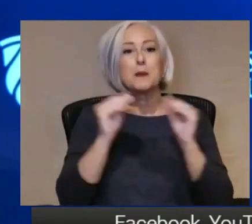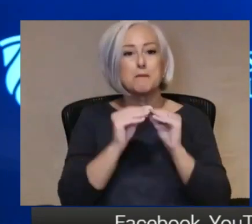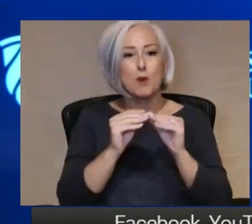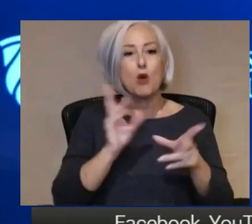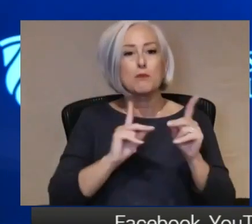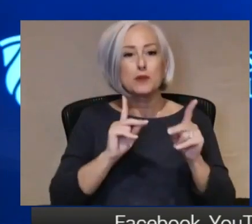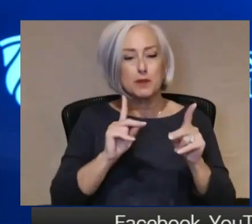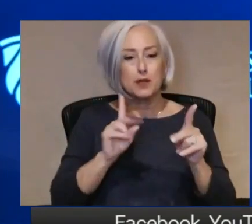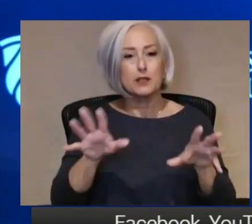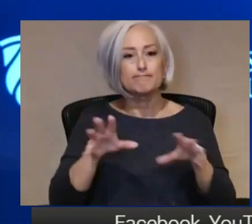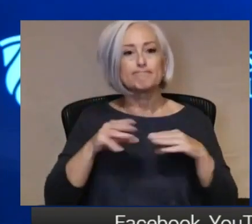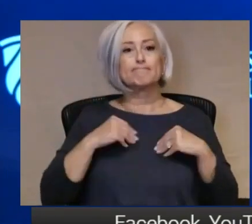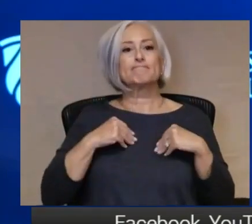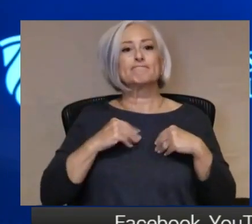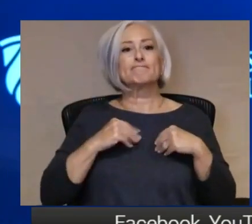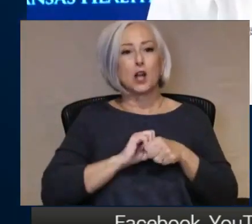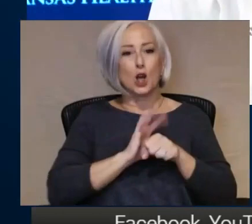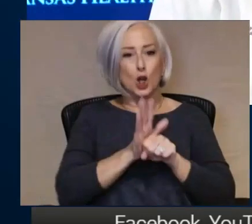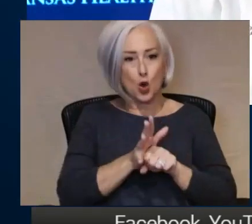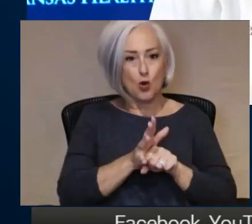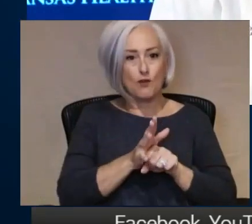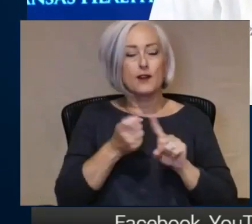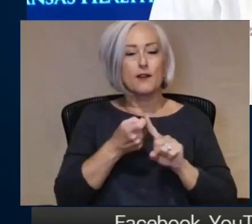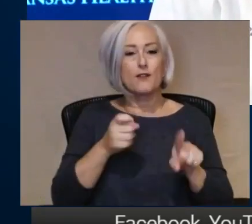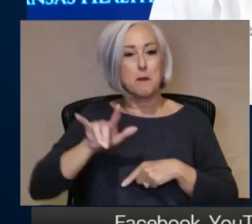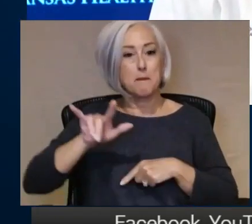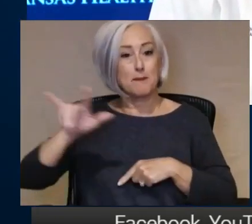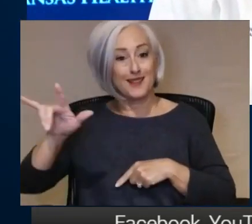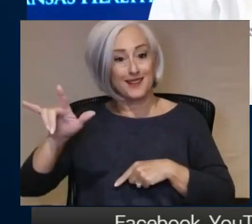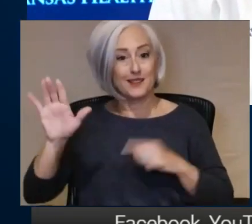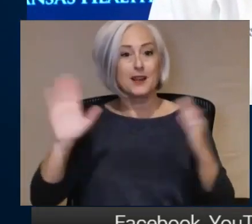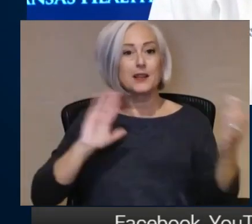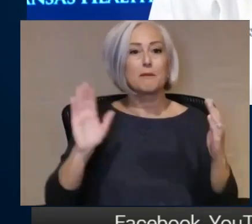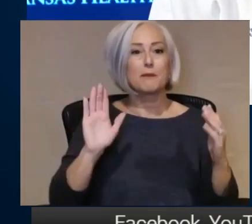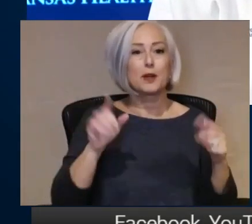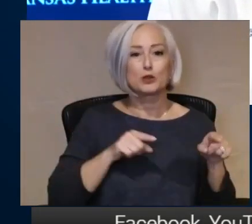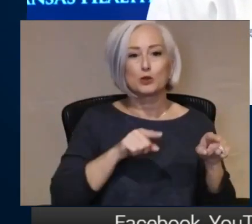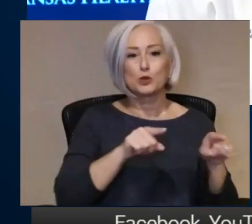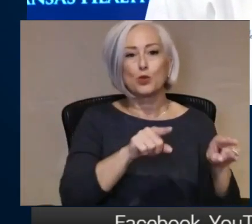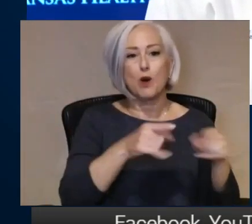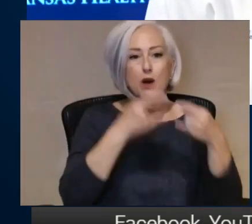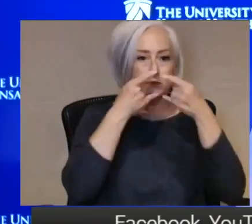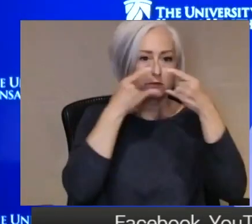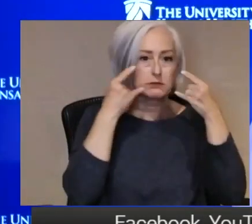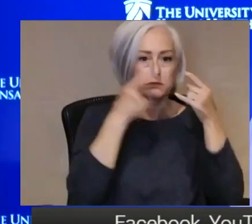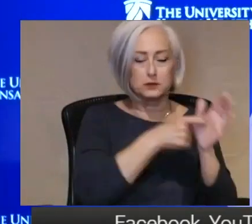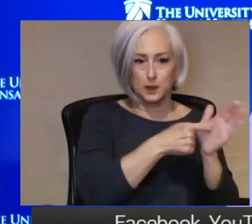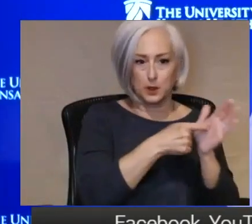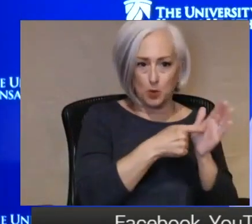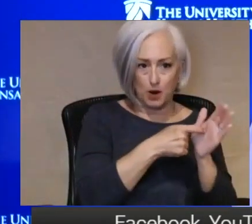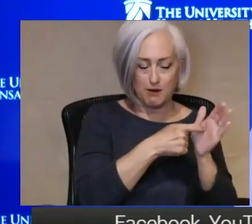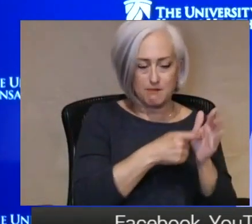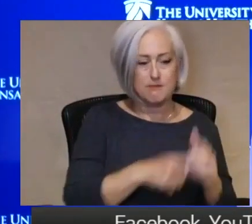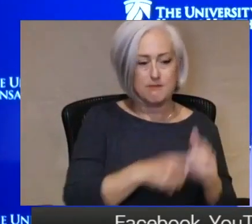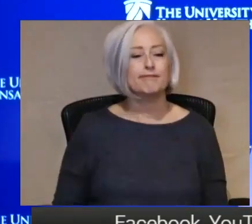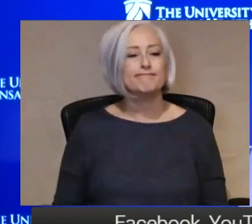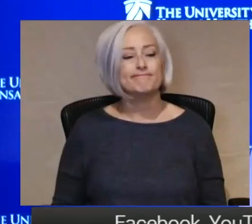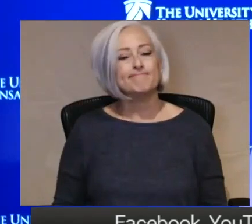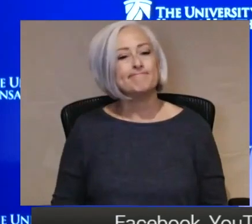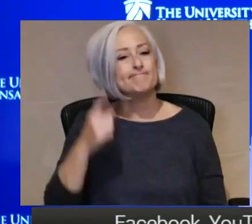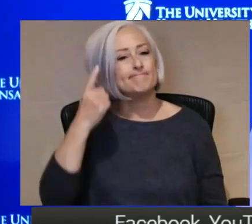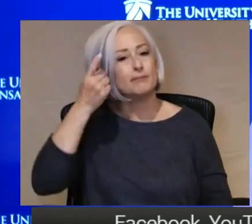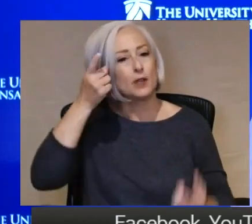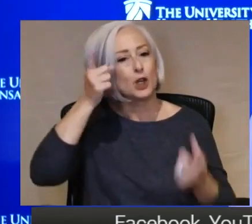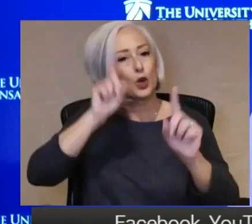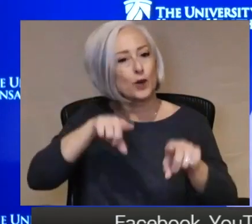than we have currently when people are masked up. Yeah, I think that's completely right, Steve. I would agree with you. I think